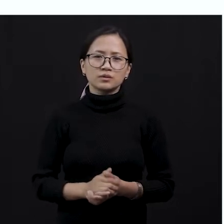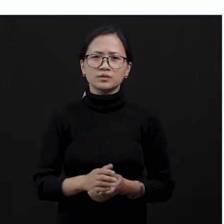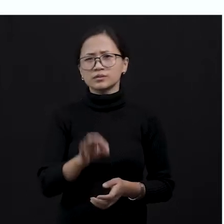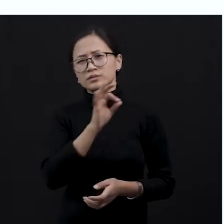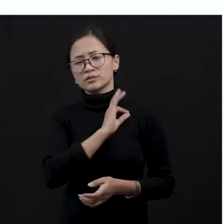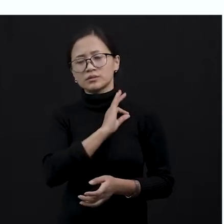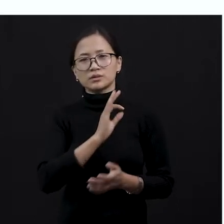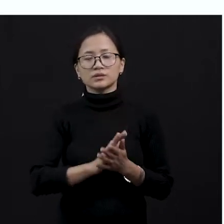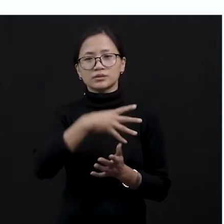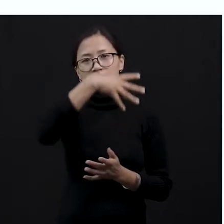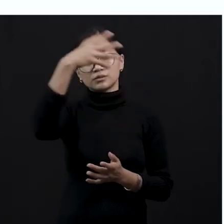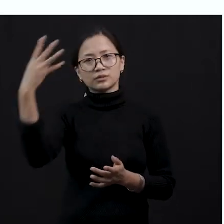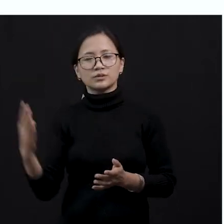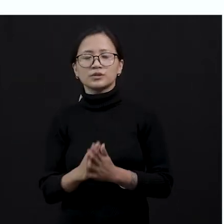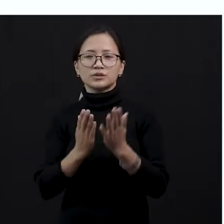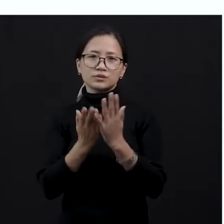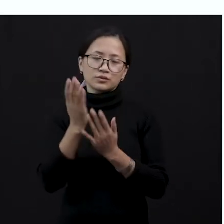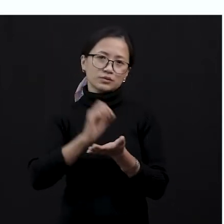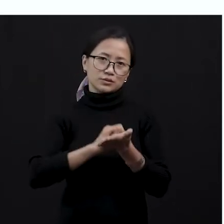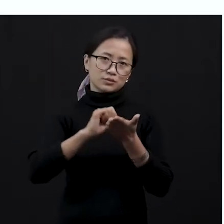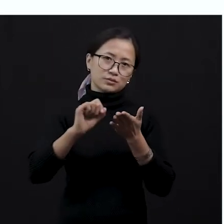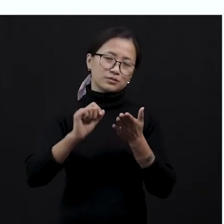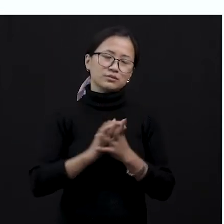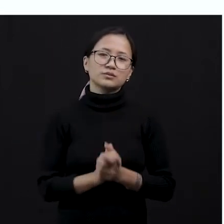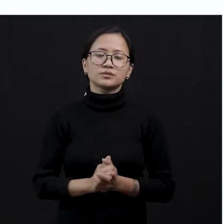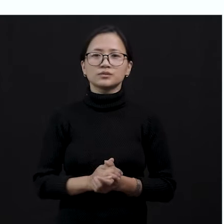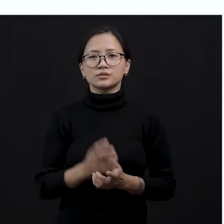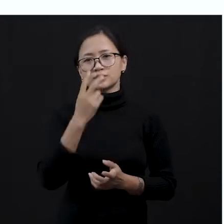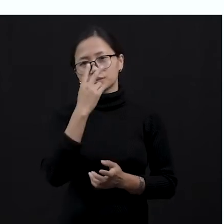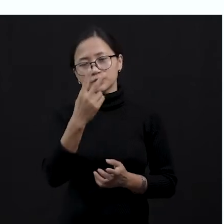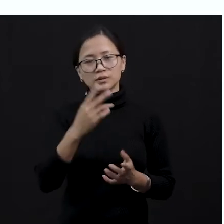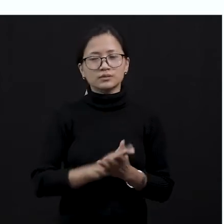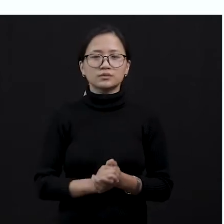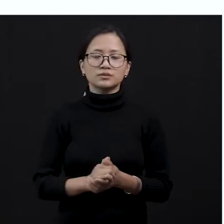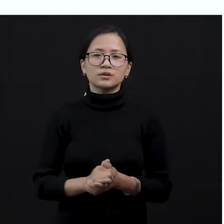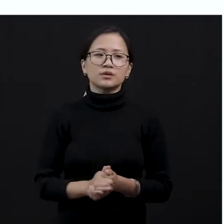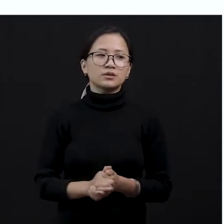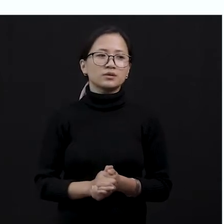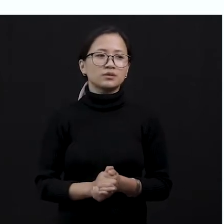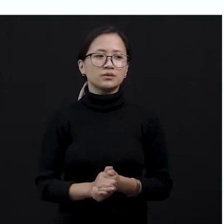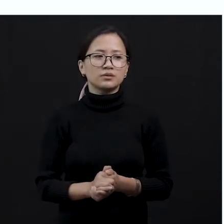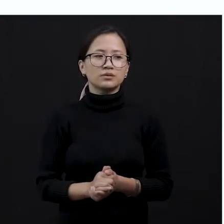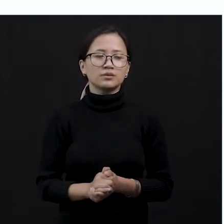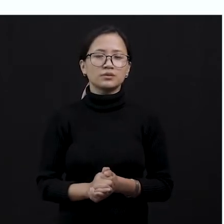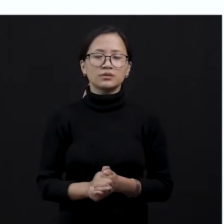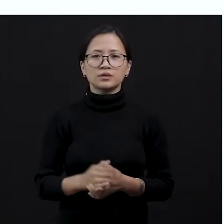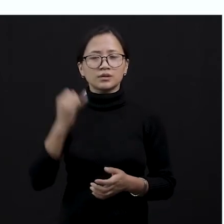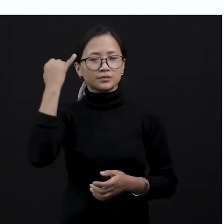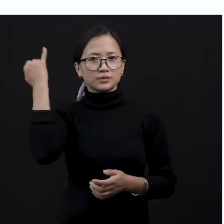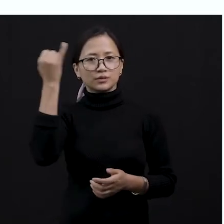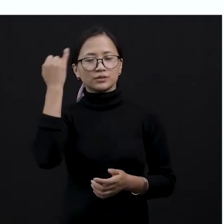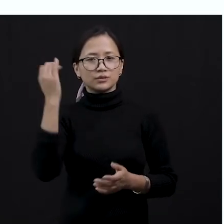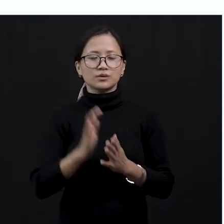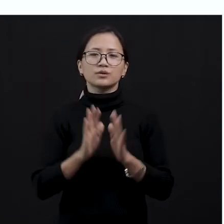really admires the rainbow, okay? Through his writing, you can see that. And have the wings of a rainbow. See, the boy is now imagining